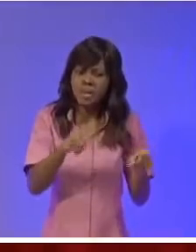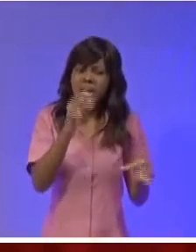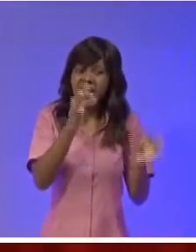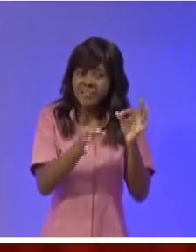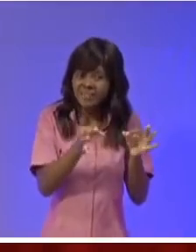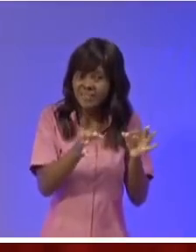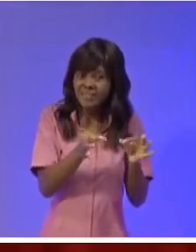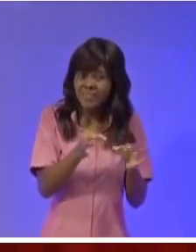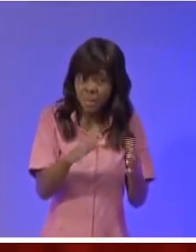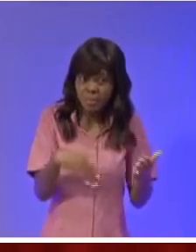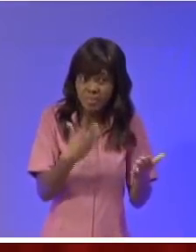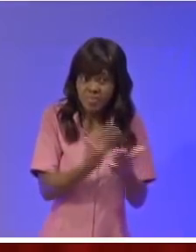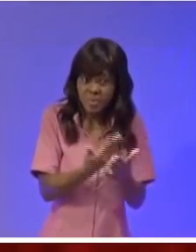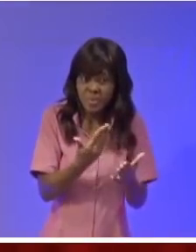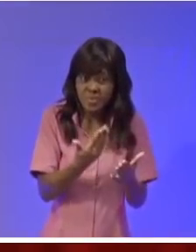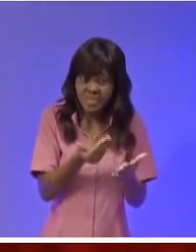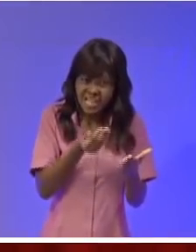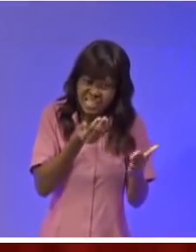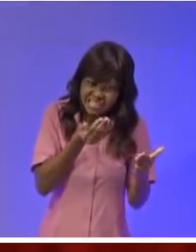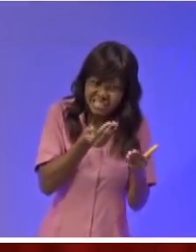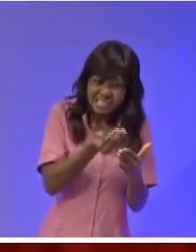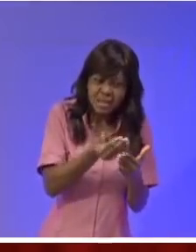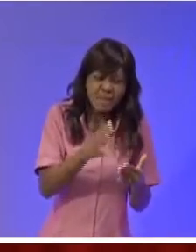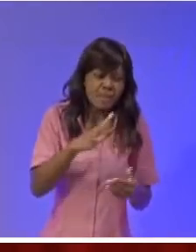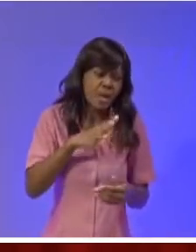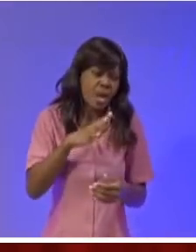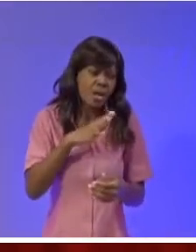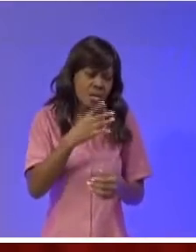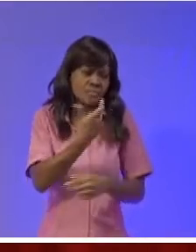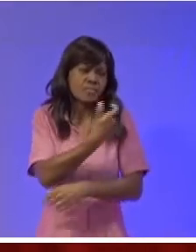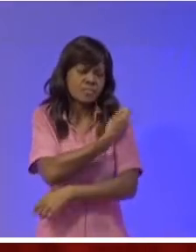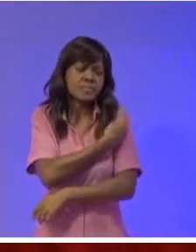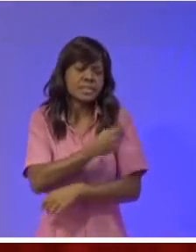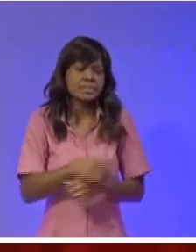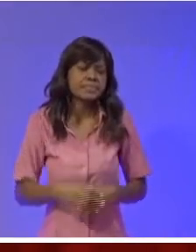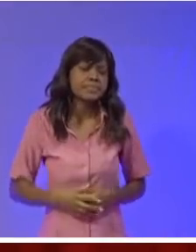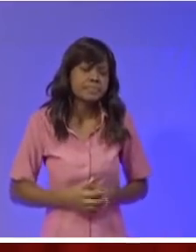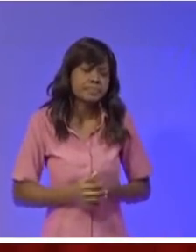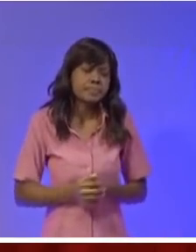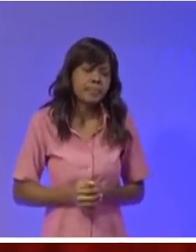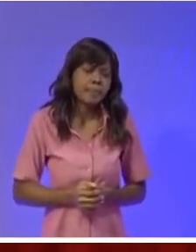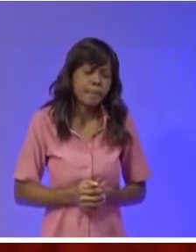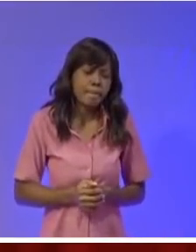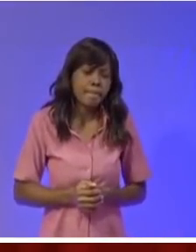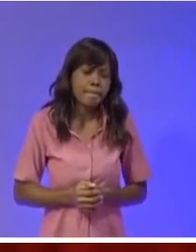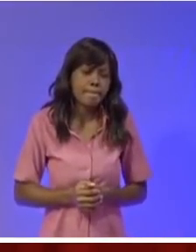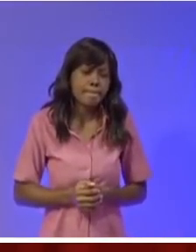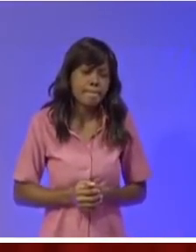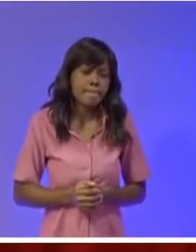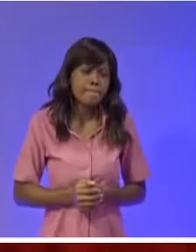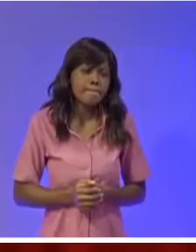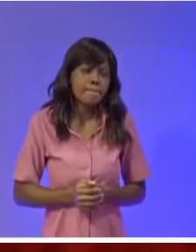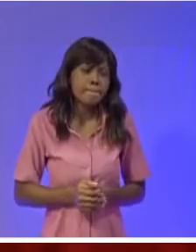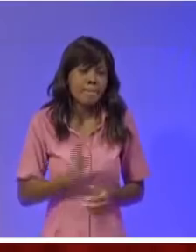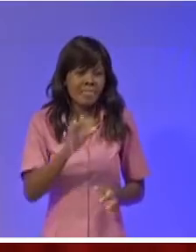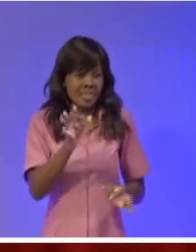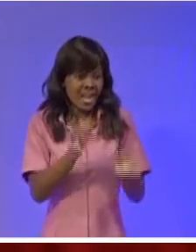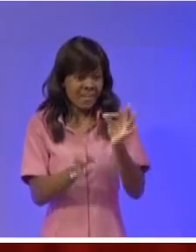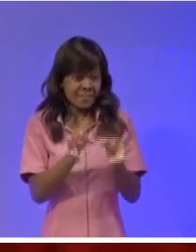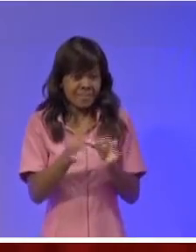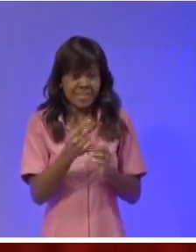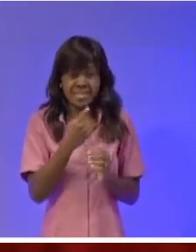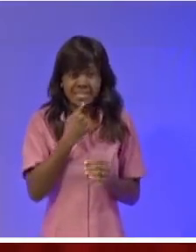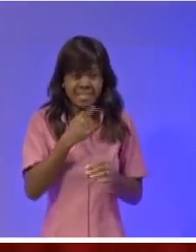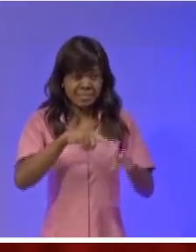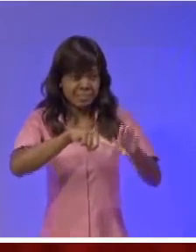we start to make exemptions, then what happens? All 600,000 persons who think they are due for their vaccines